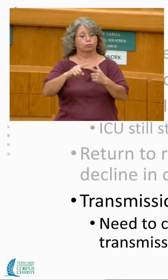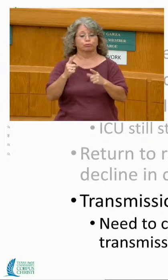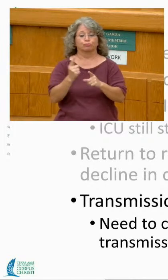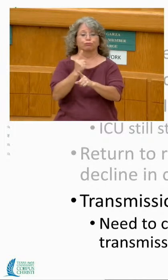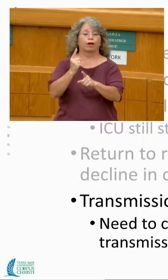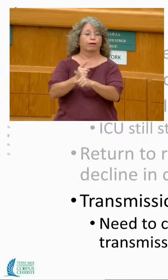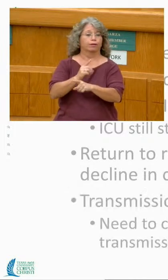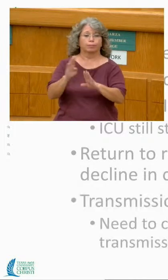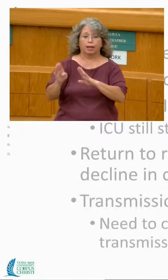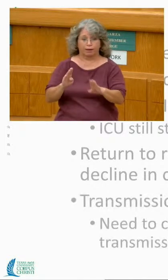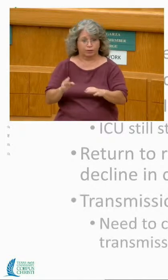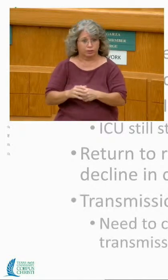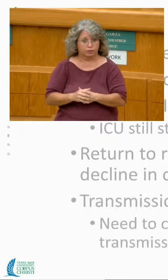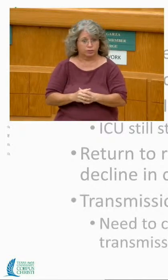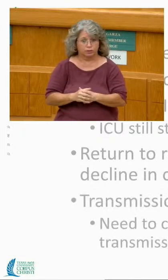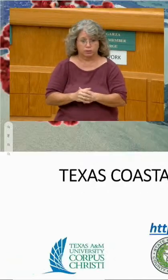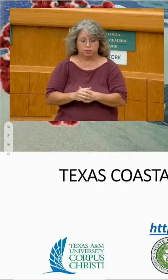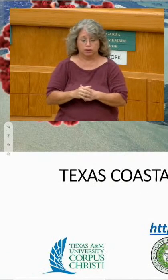important to remember that.